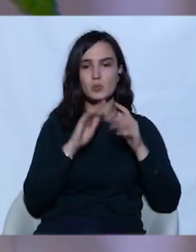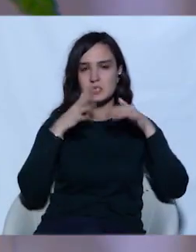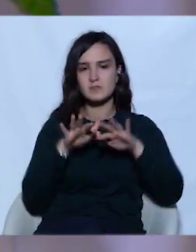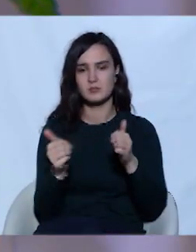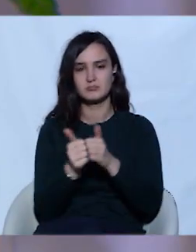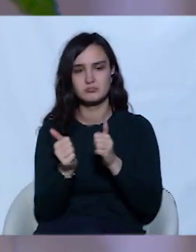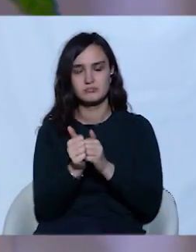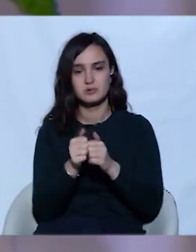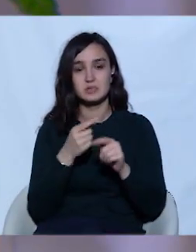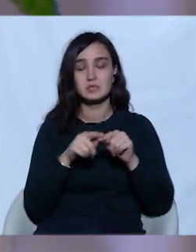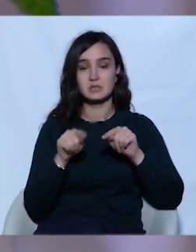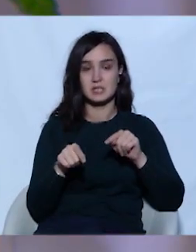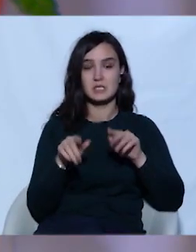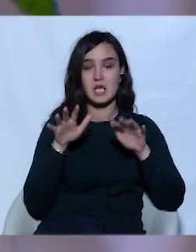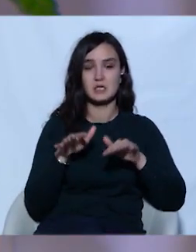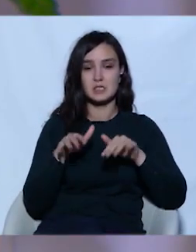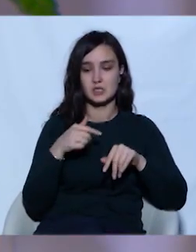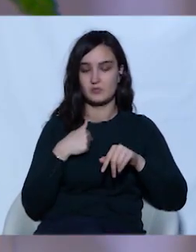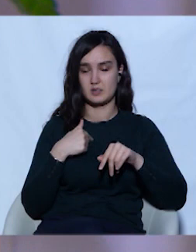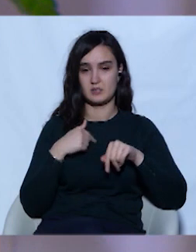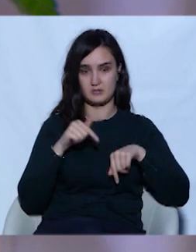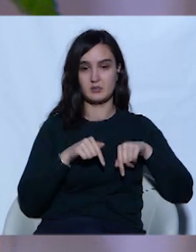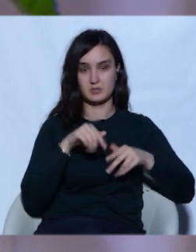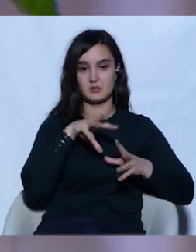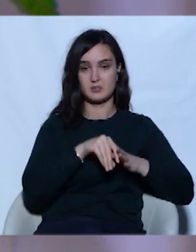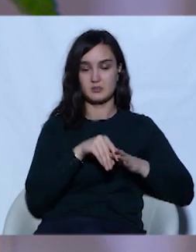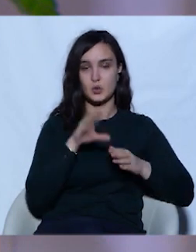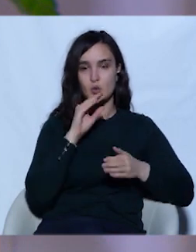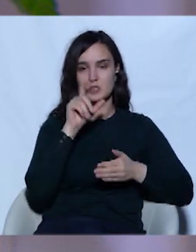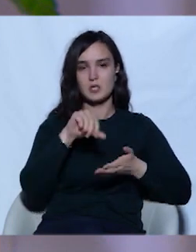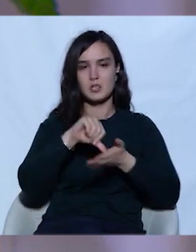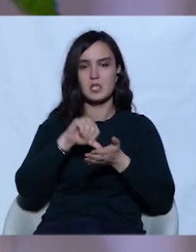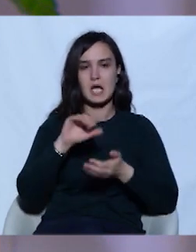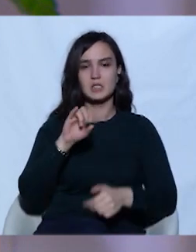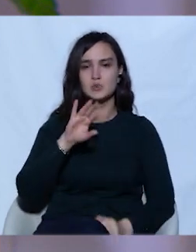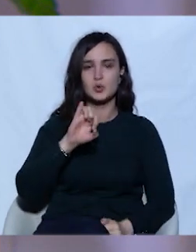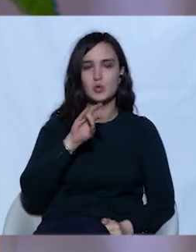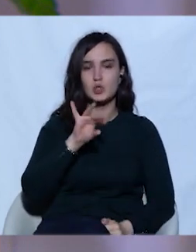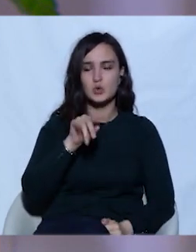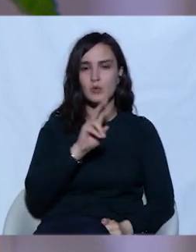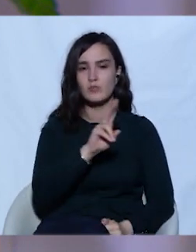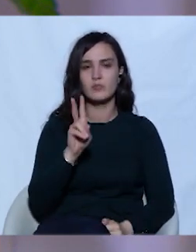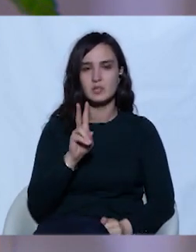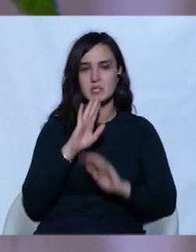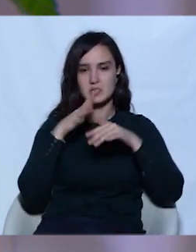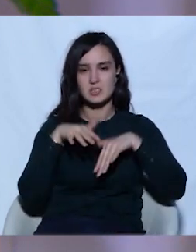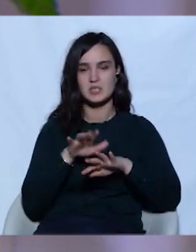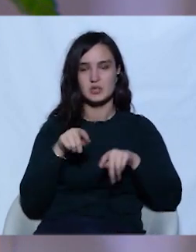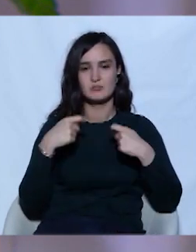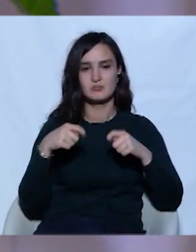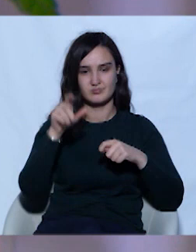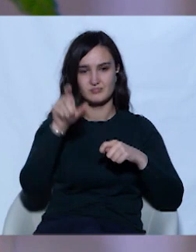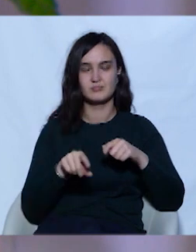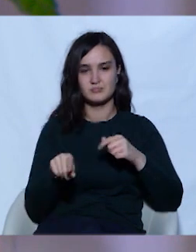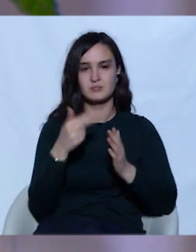themes to look at today. I'll focus on marriage and social status. Now, marriage, of course,